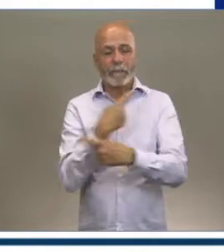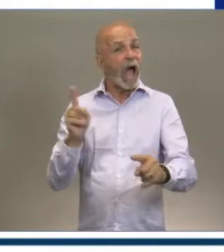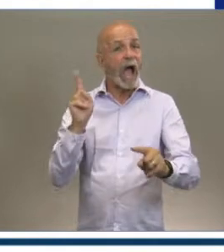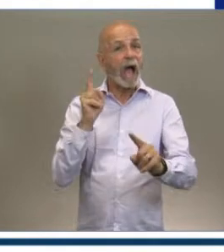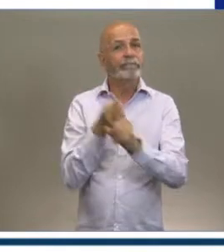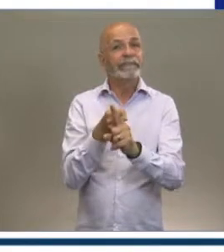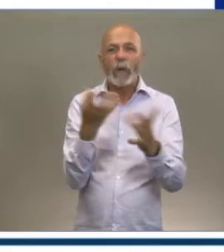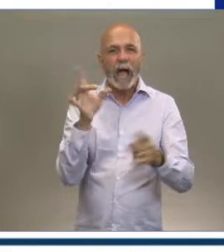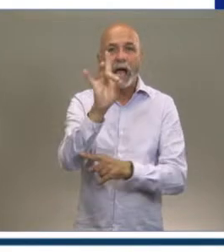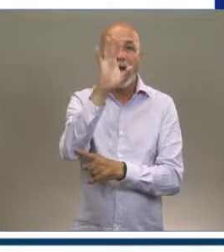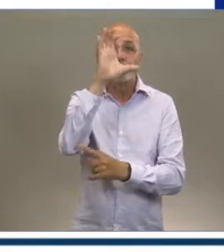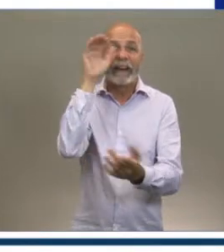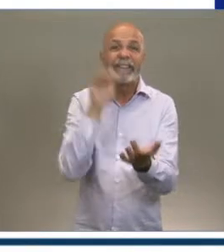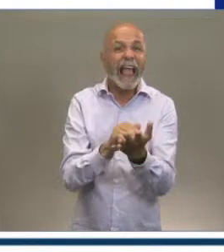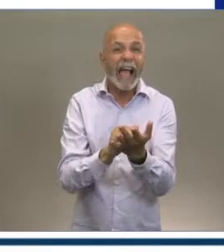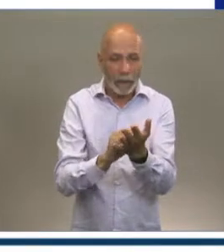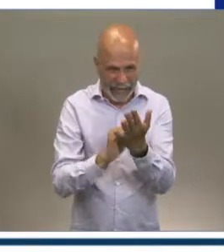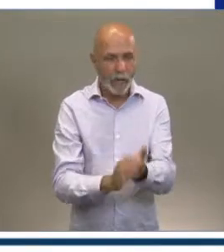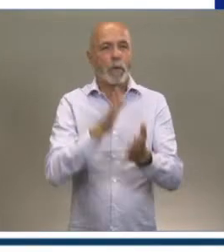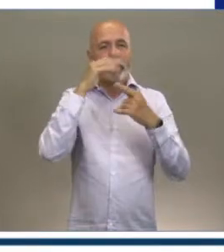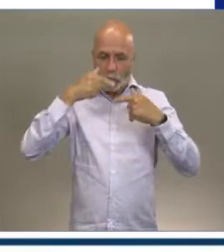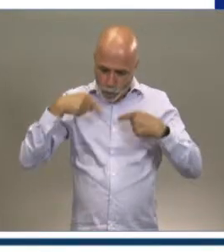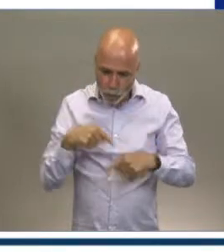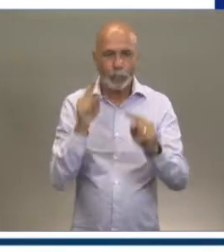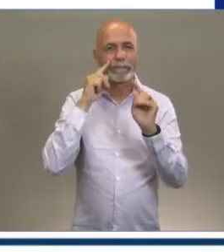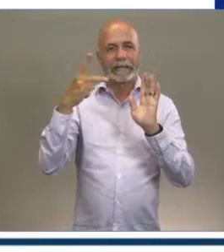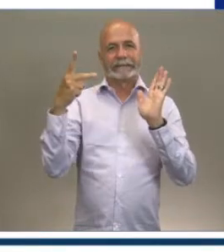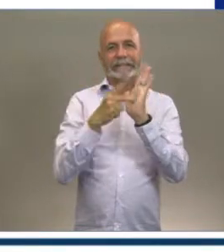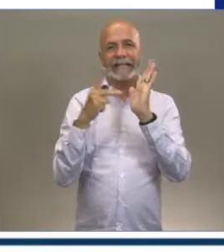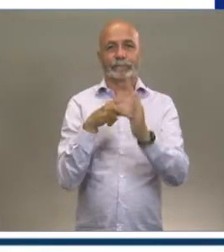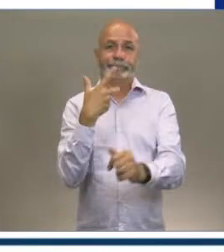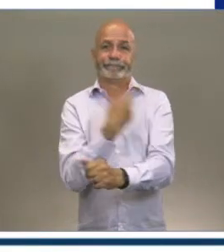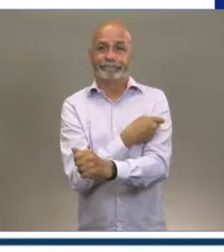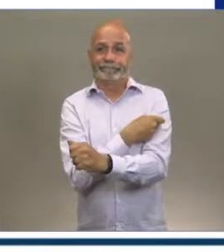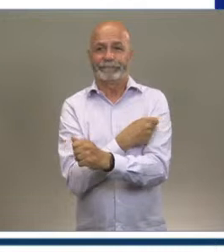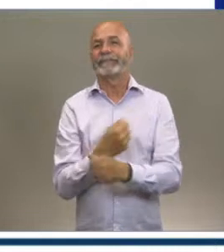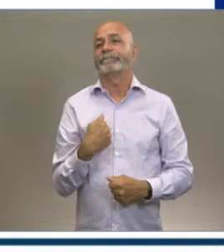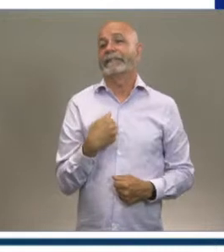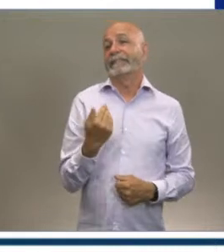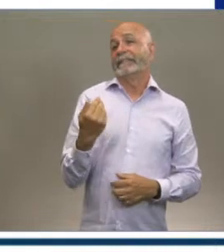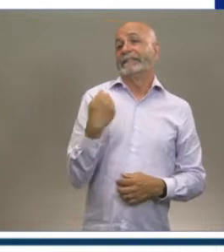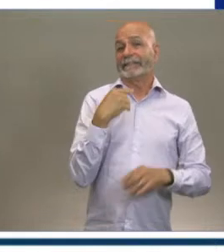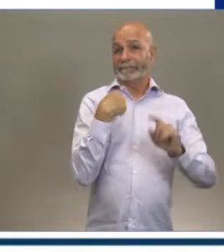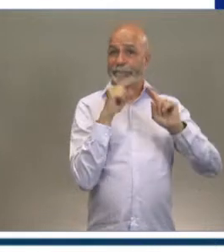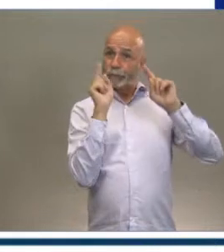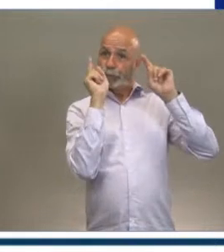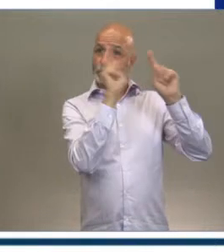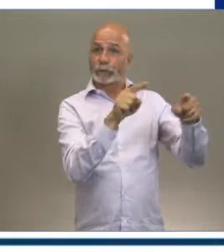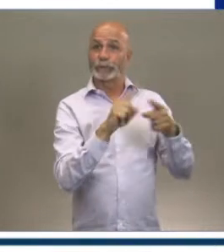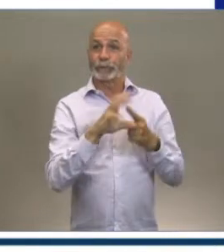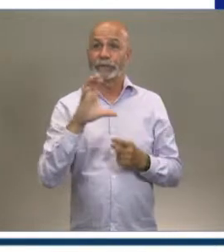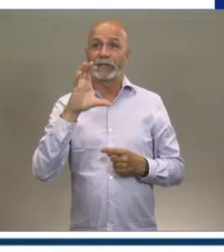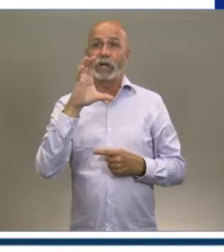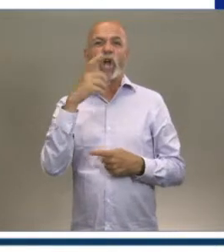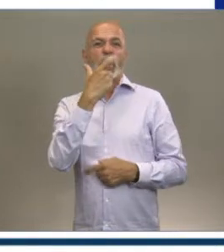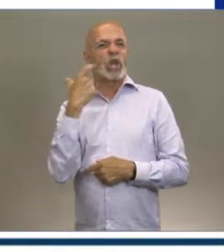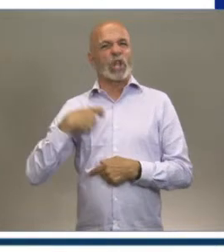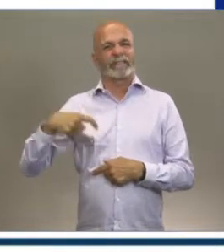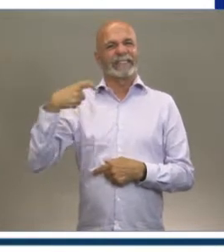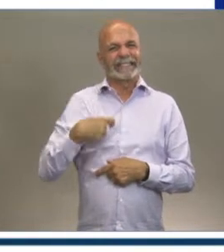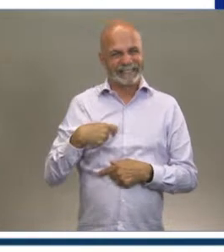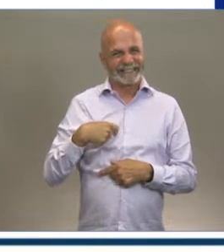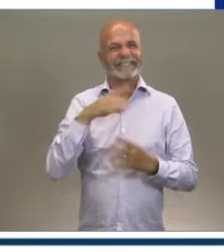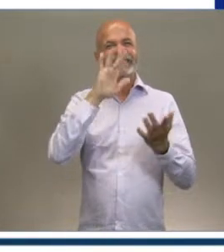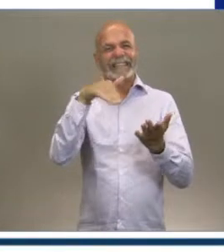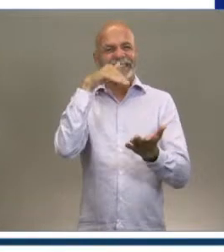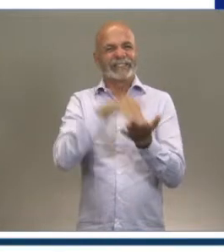dose program. Today I visited the convention center, which will start vaccinating those walk-in